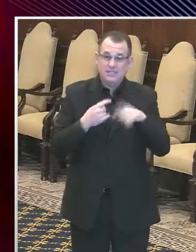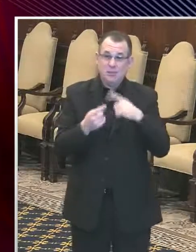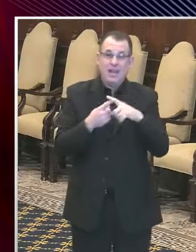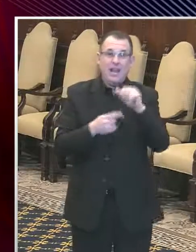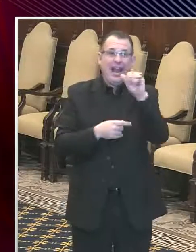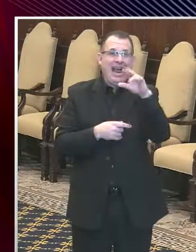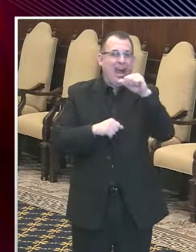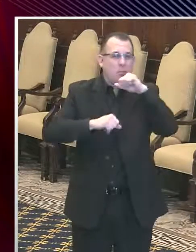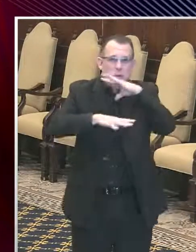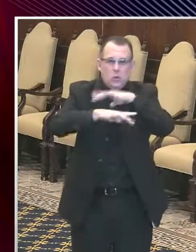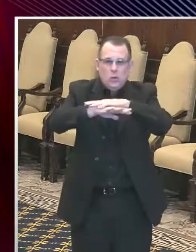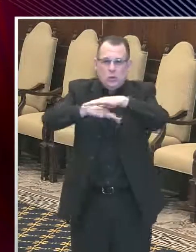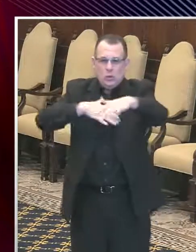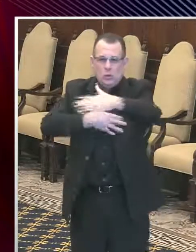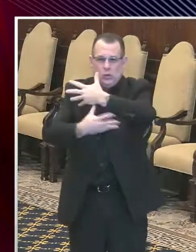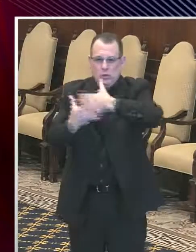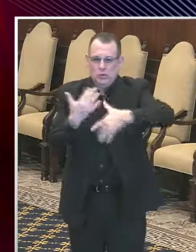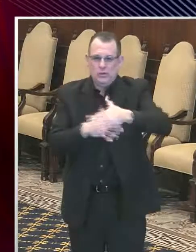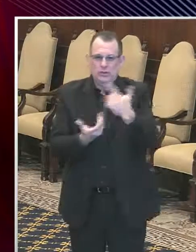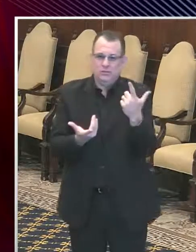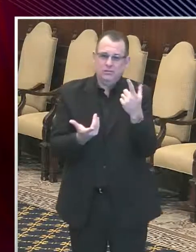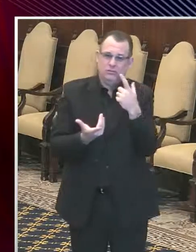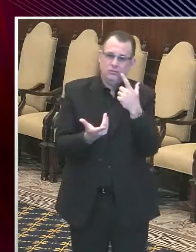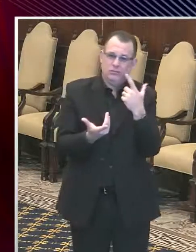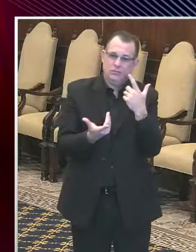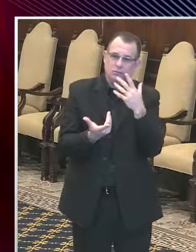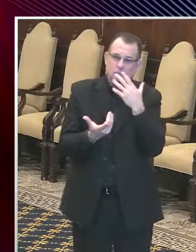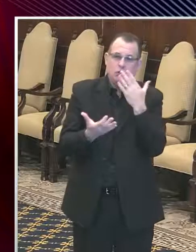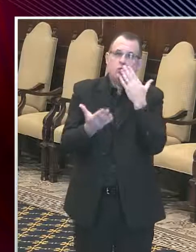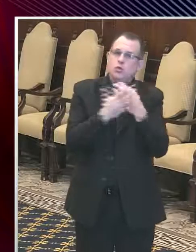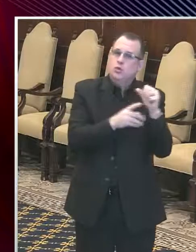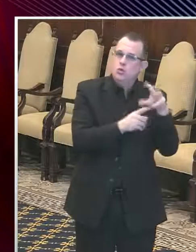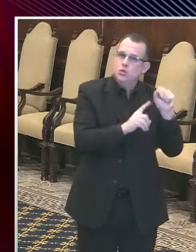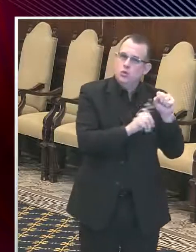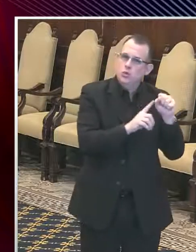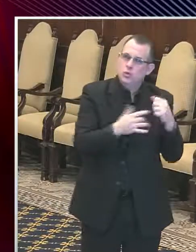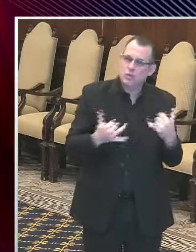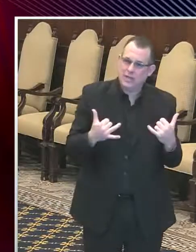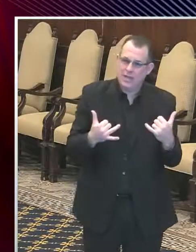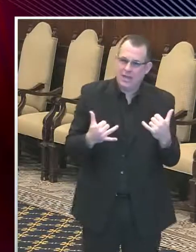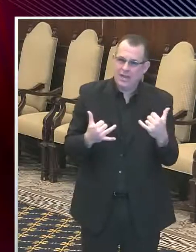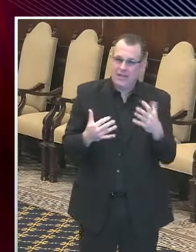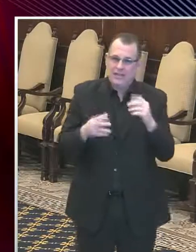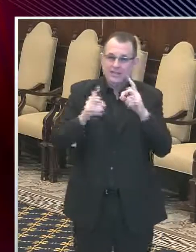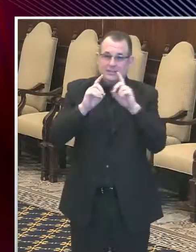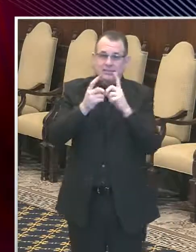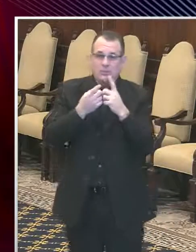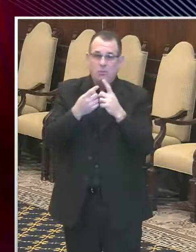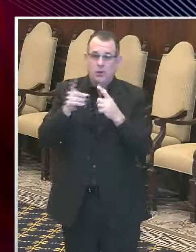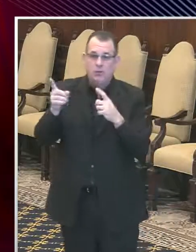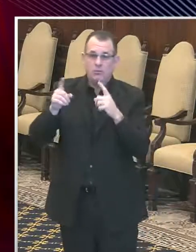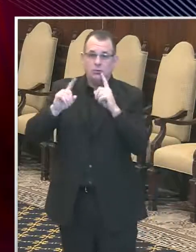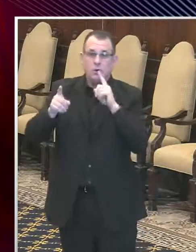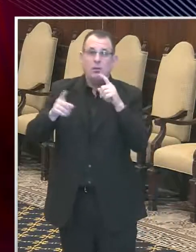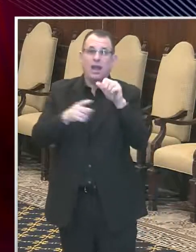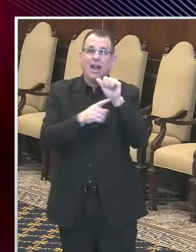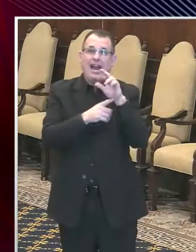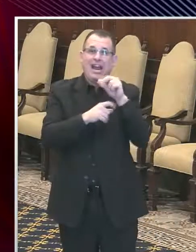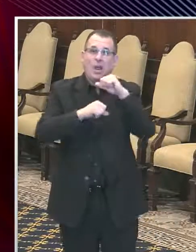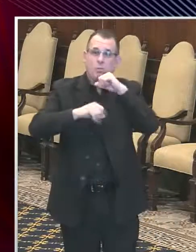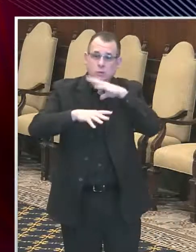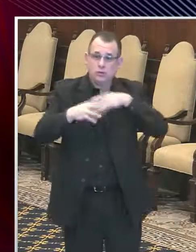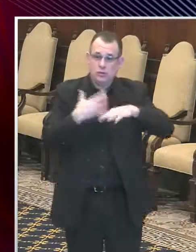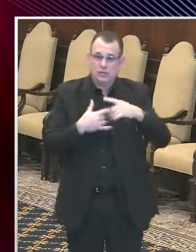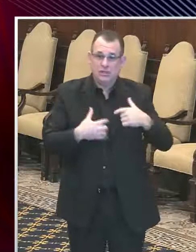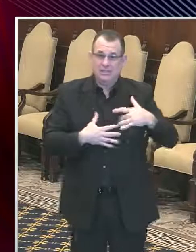news. It's nice to talk about some good news. Today, the health department is putting out a report on air pollution trends since we had the stay-at-home